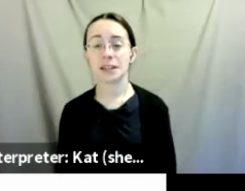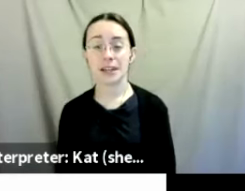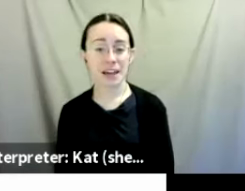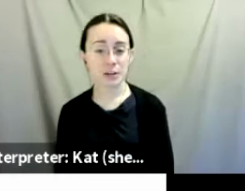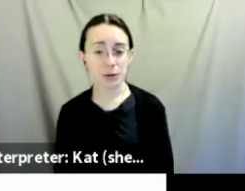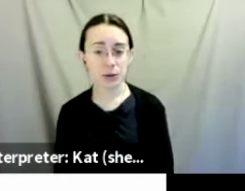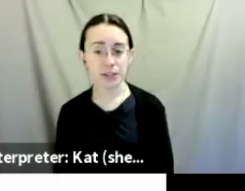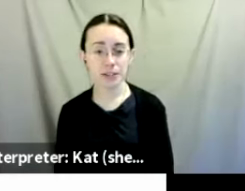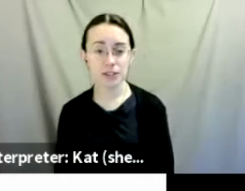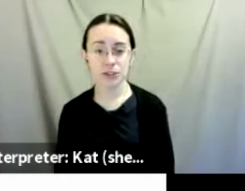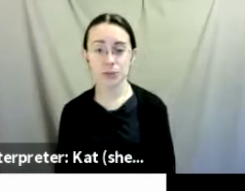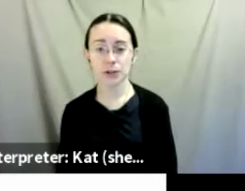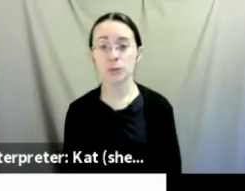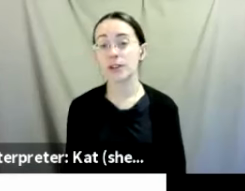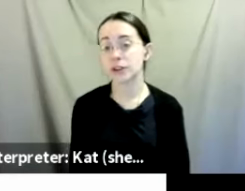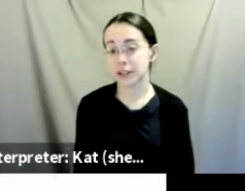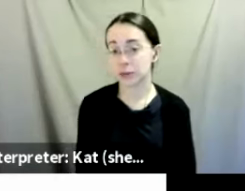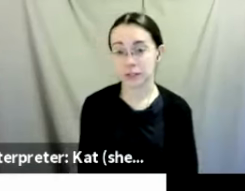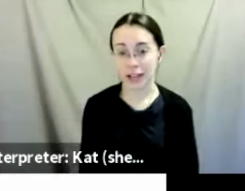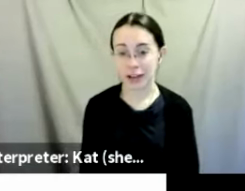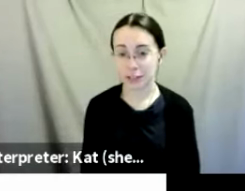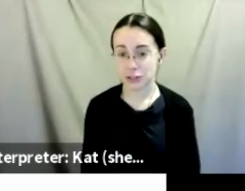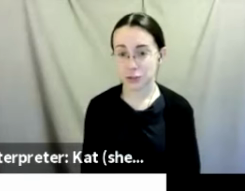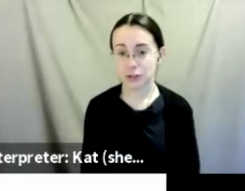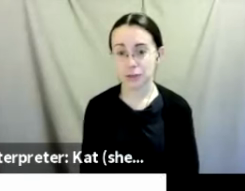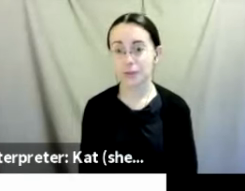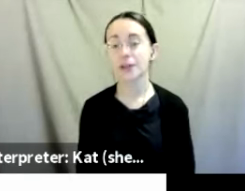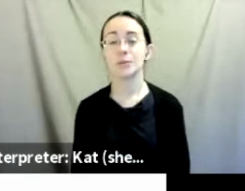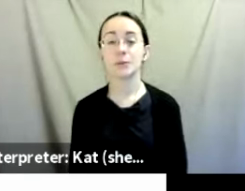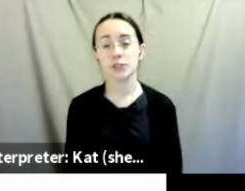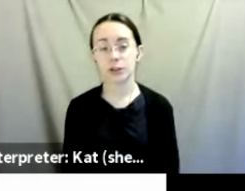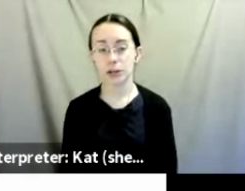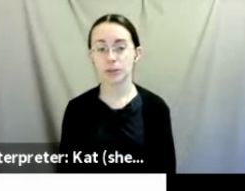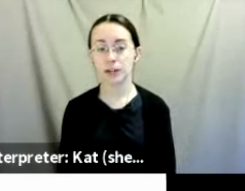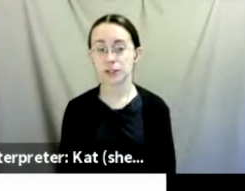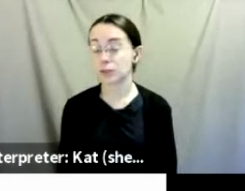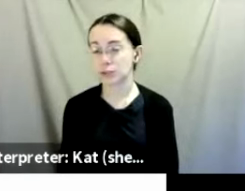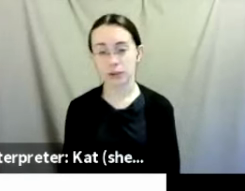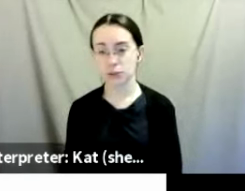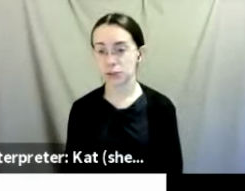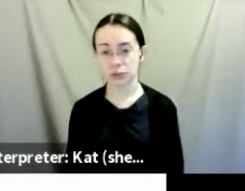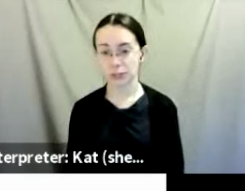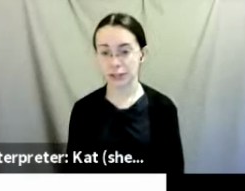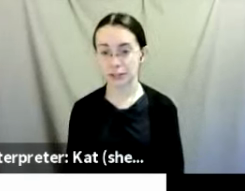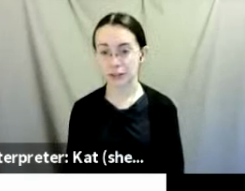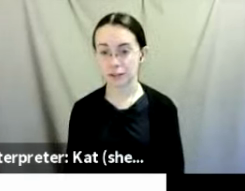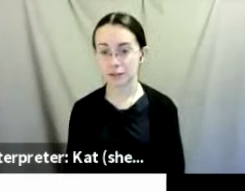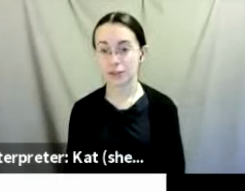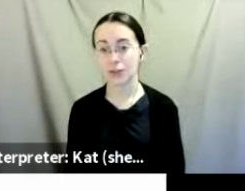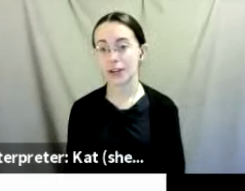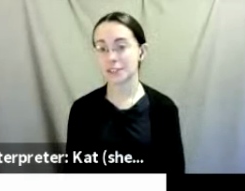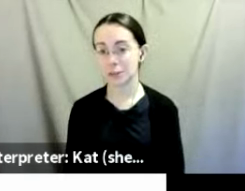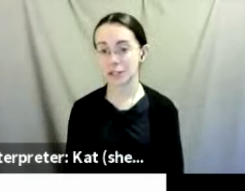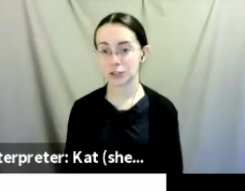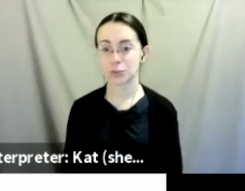having to think ahead about requesting an interpreter, whether or not they would even have an interpreter. Most healthcare providers, of course, also don't use ASL.